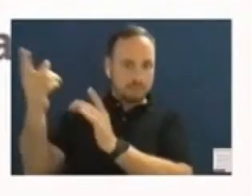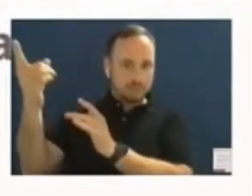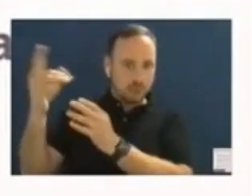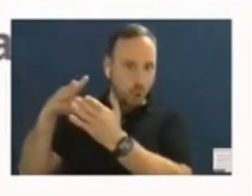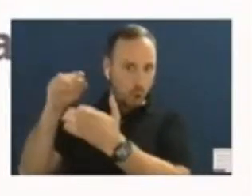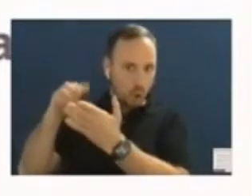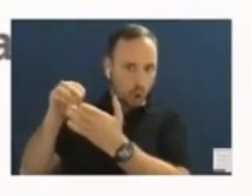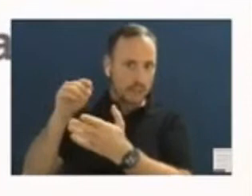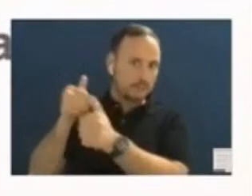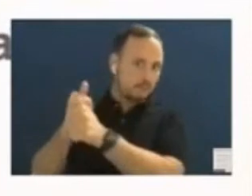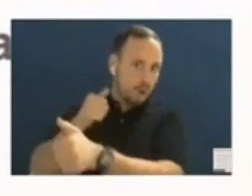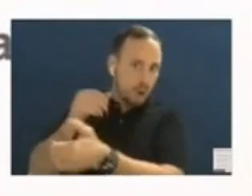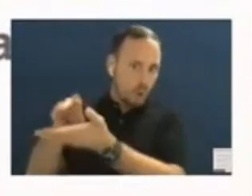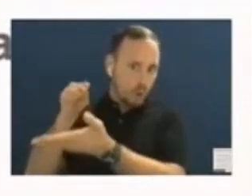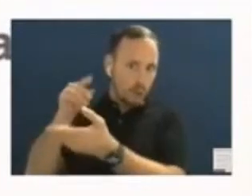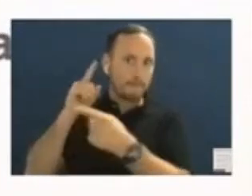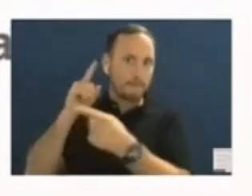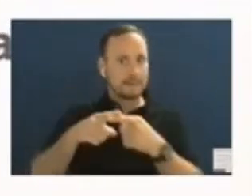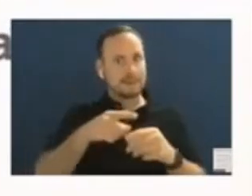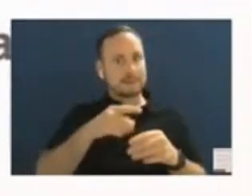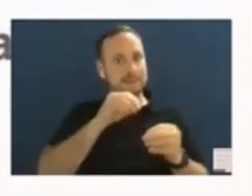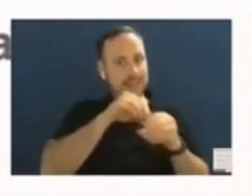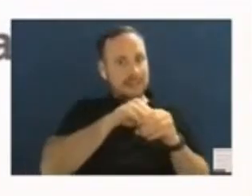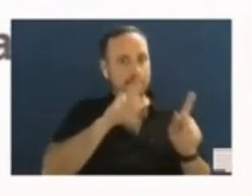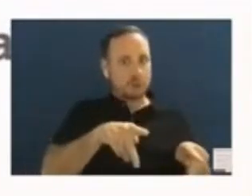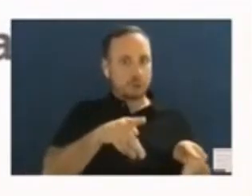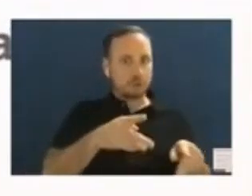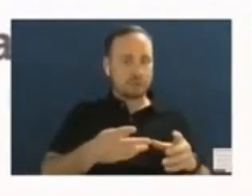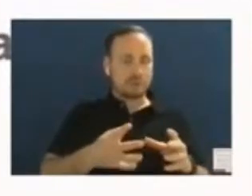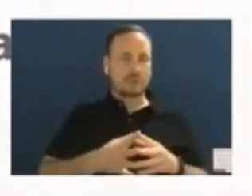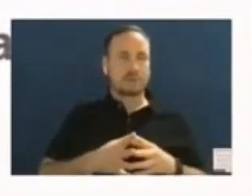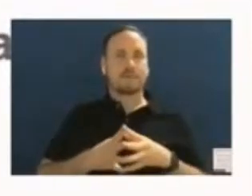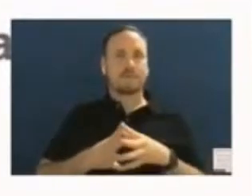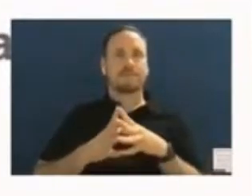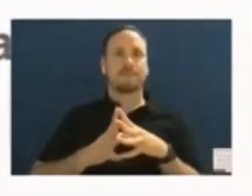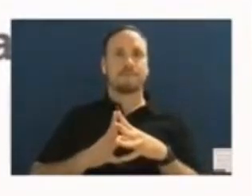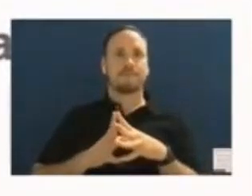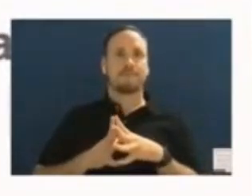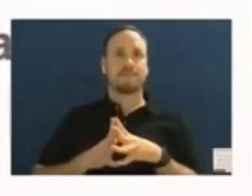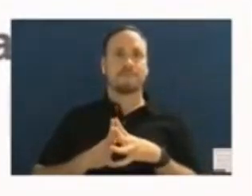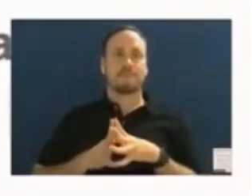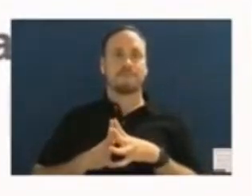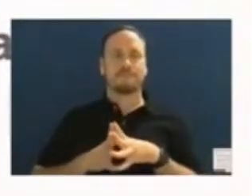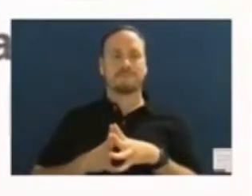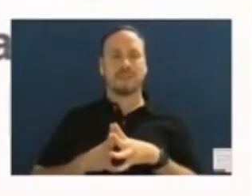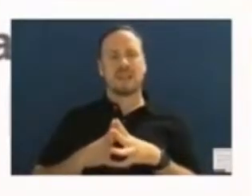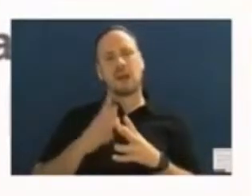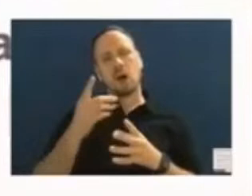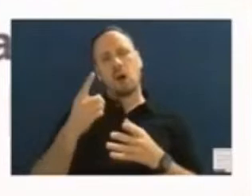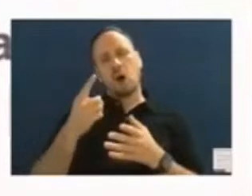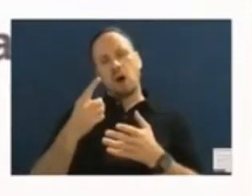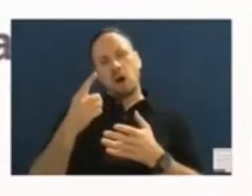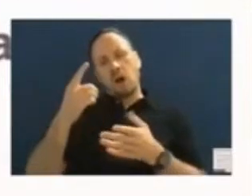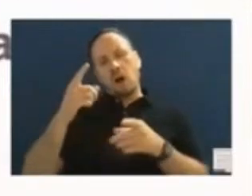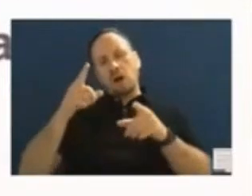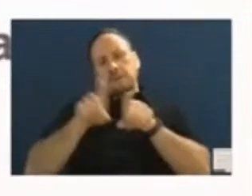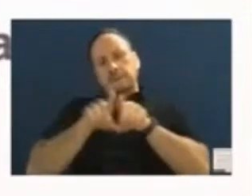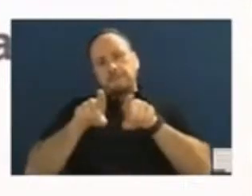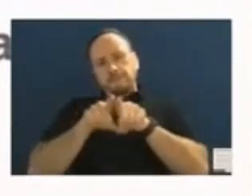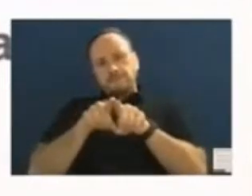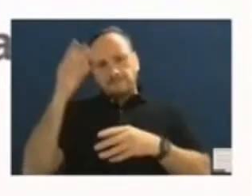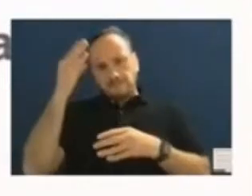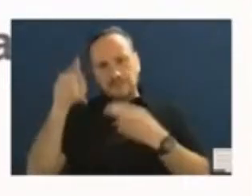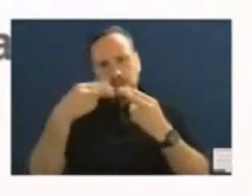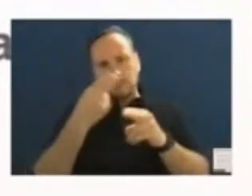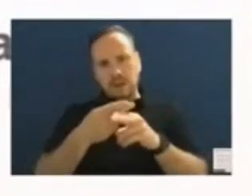know that we'll have opportunities as we think about small group instruction and the opportunities for intervention enrichment, that in